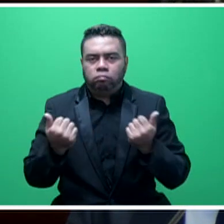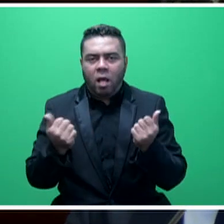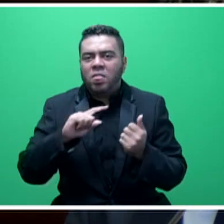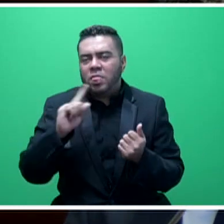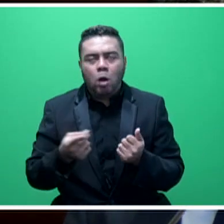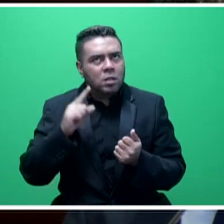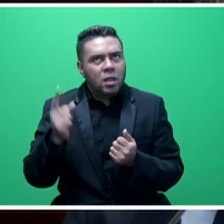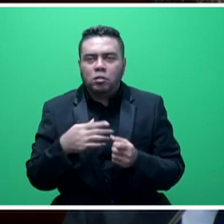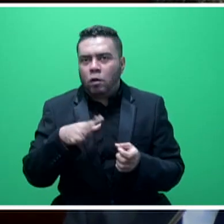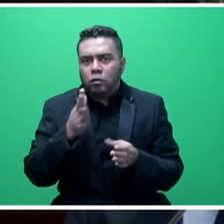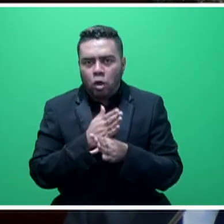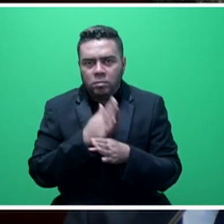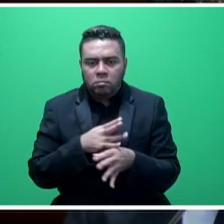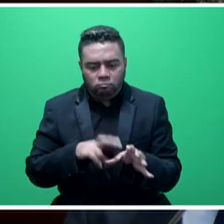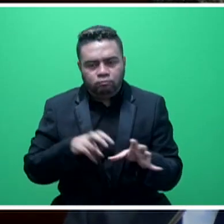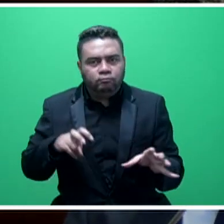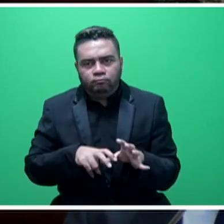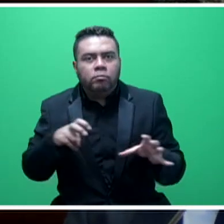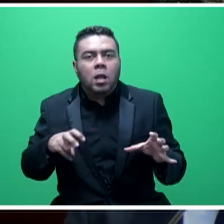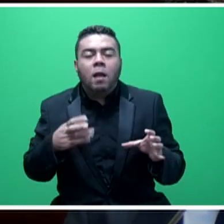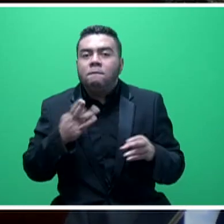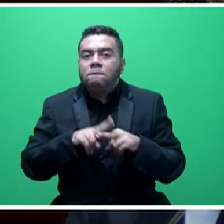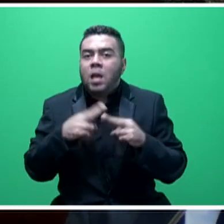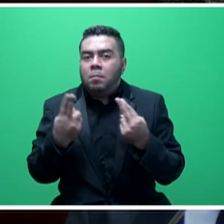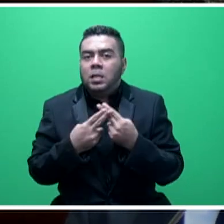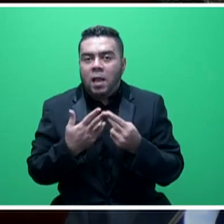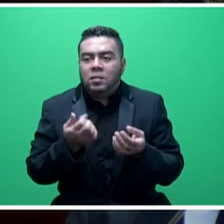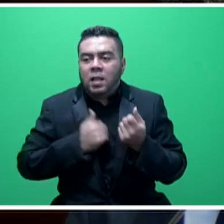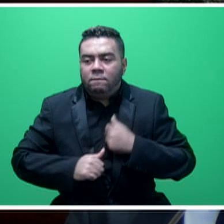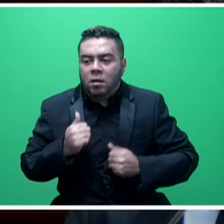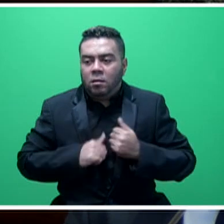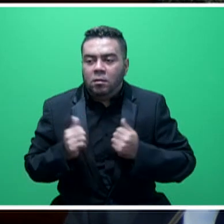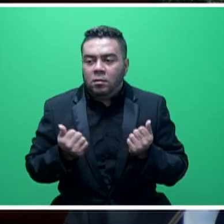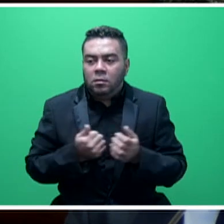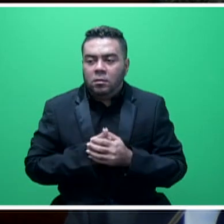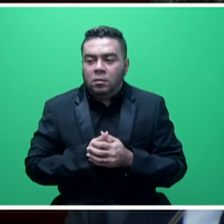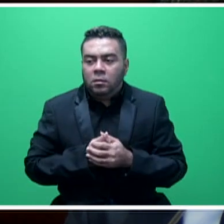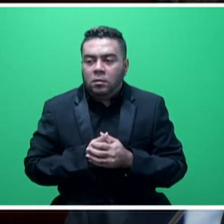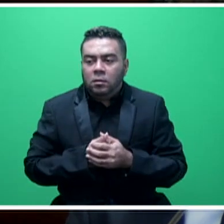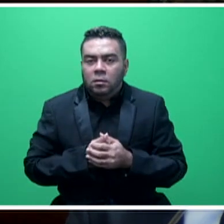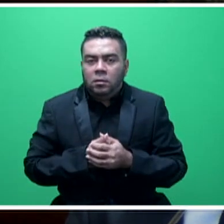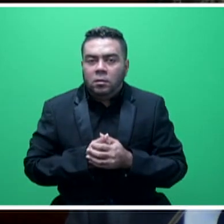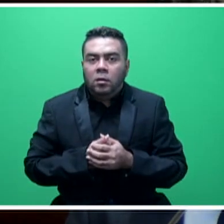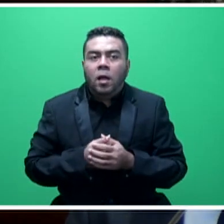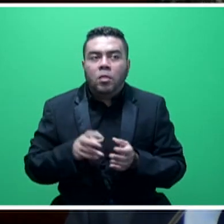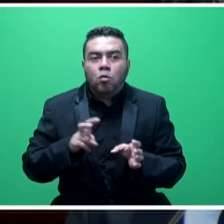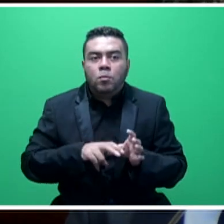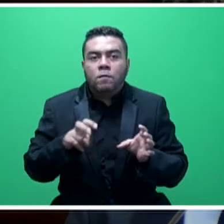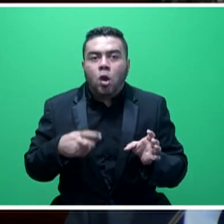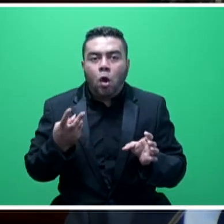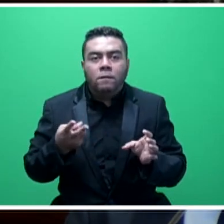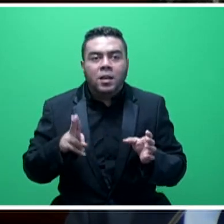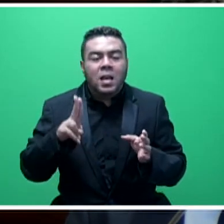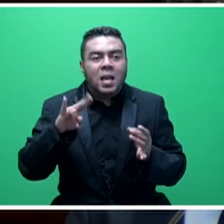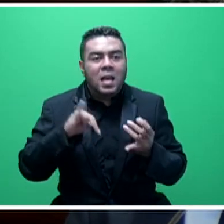jobs were lost and families have suffered. So we acted decisively. Mr. Speaker, sir, in addition to the removal of STT